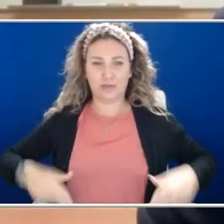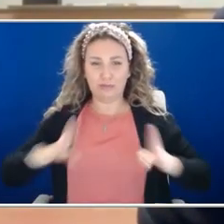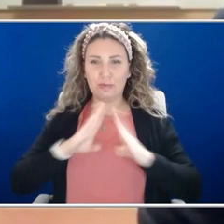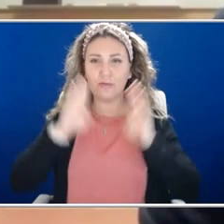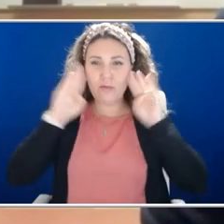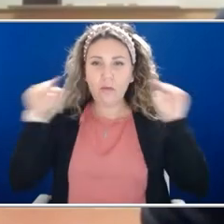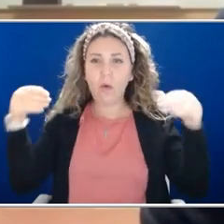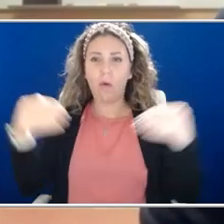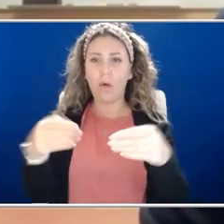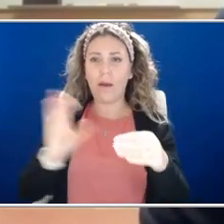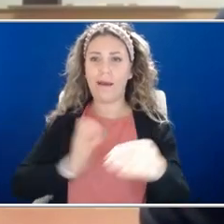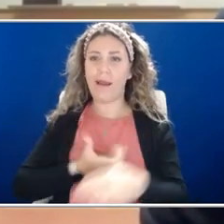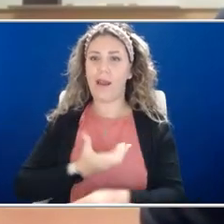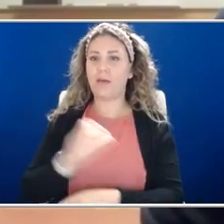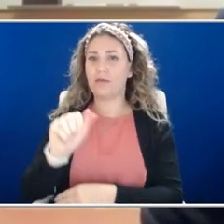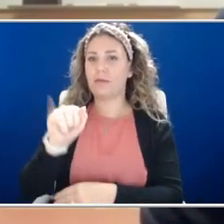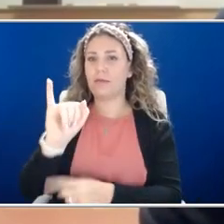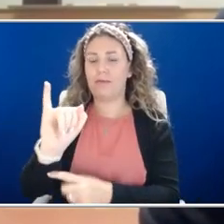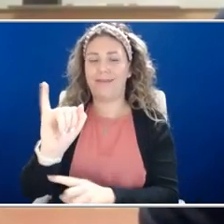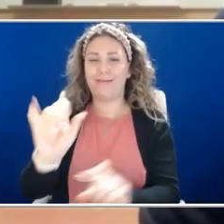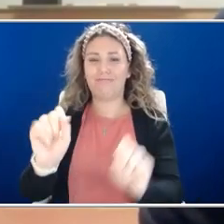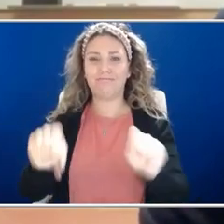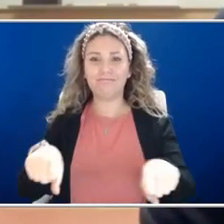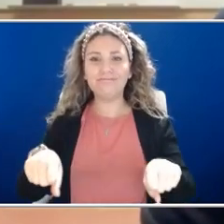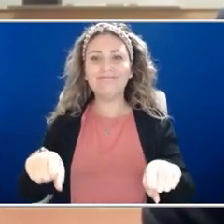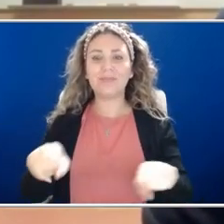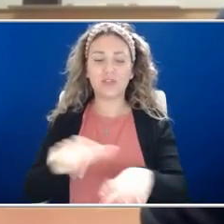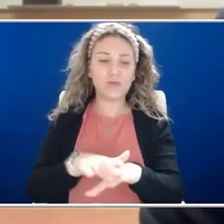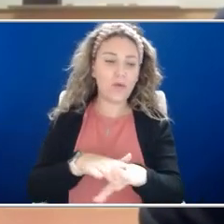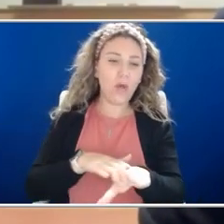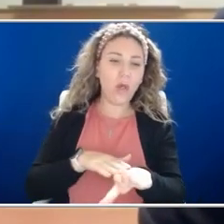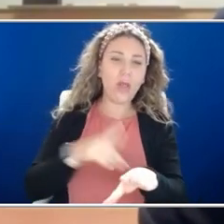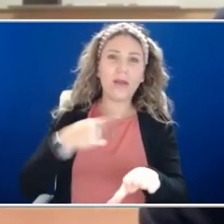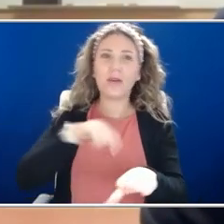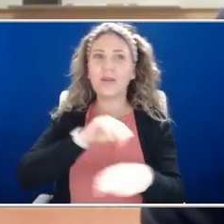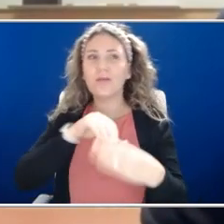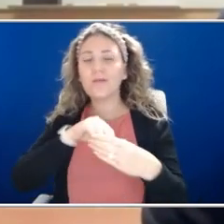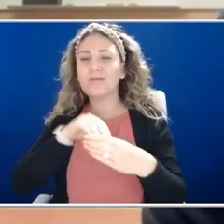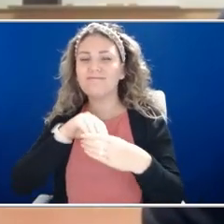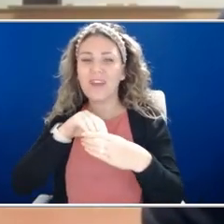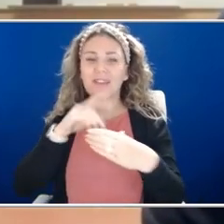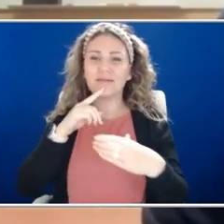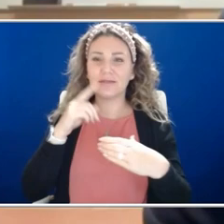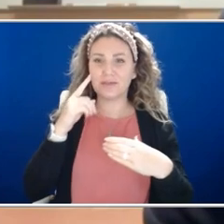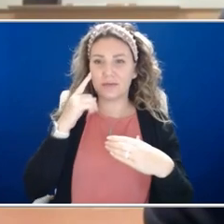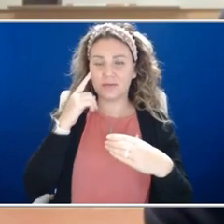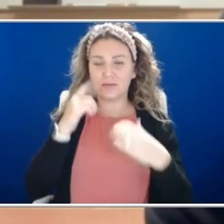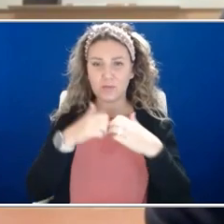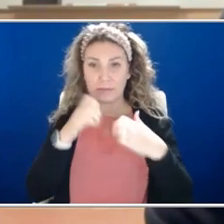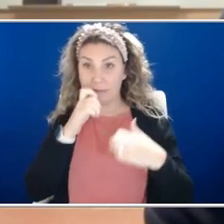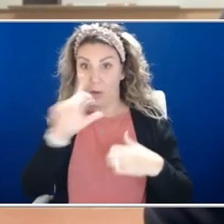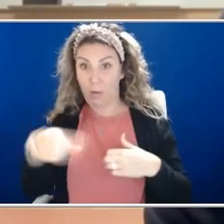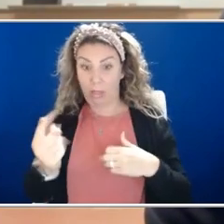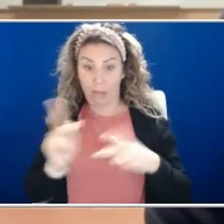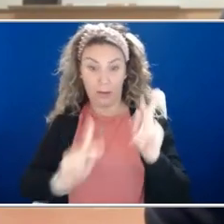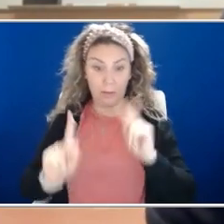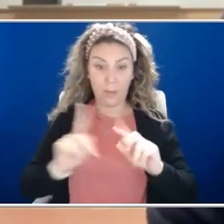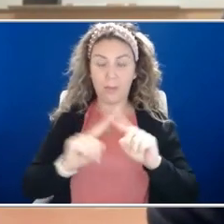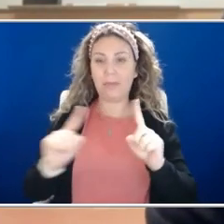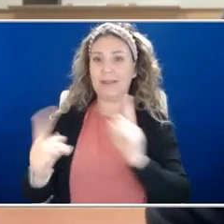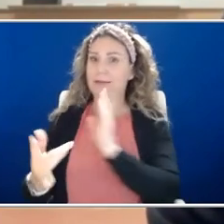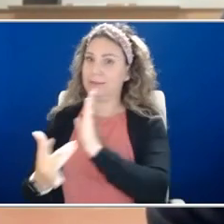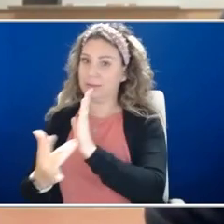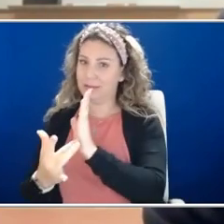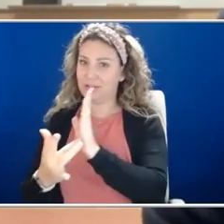our AI capability. And so slowly we would make investments, not only in the people, but the technology to be able to do that in